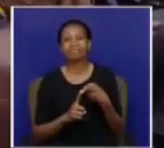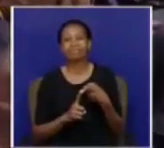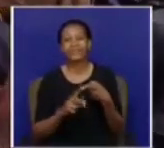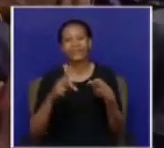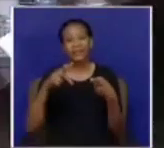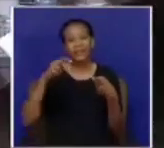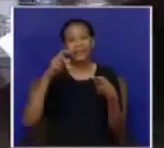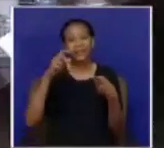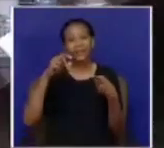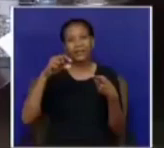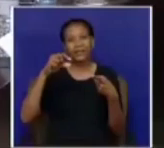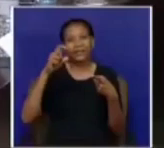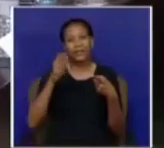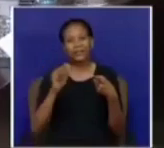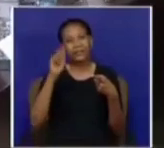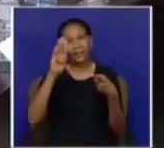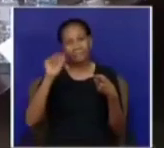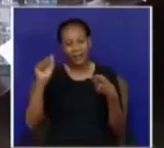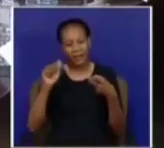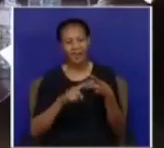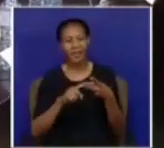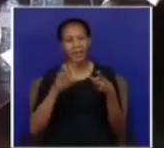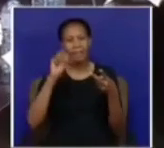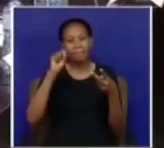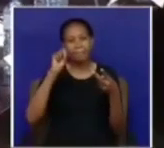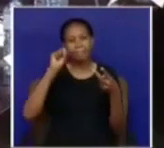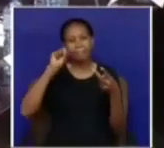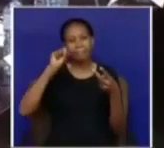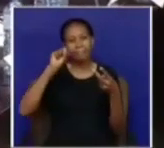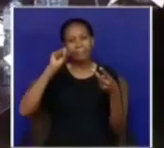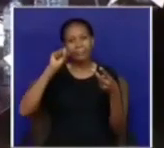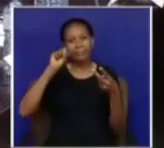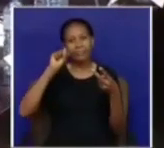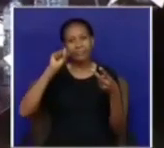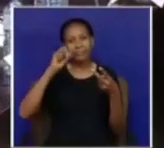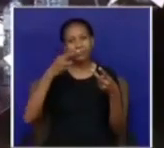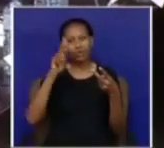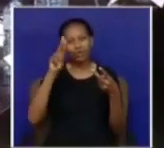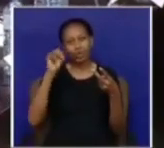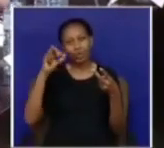Kaba Tabasili Mildred, Zungu Marcus Sifiso.